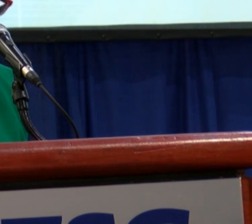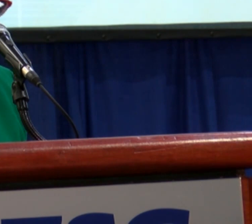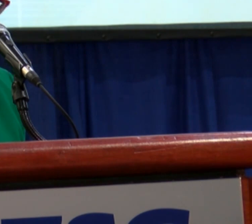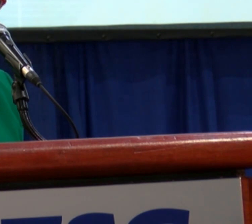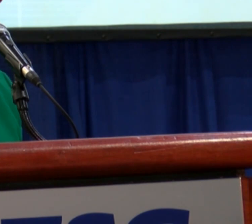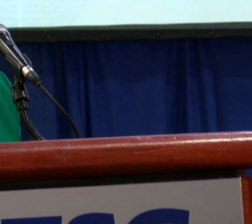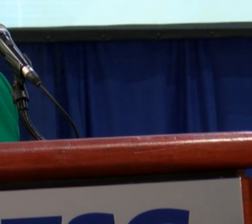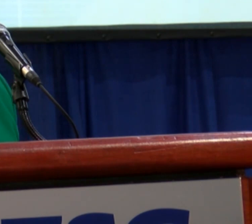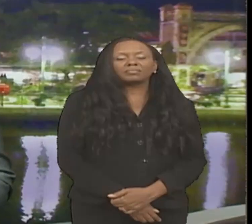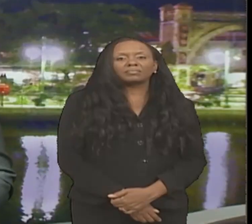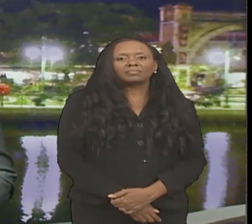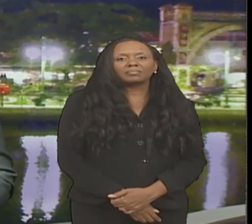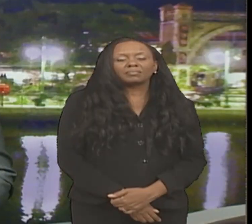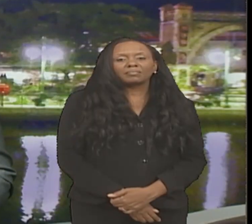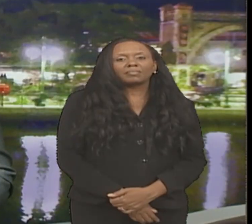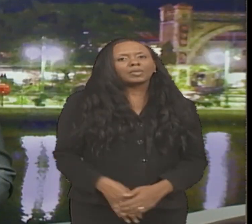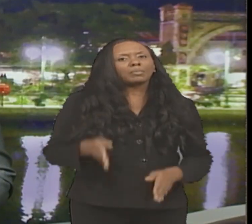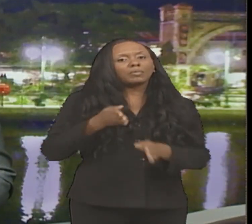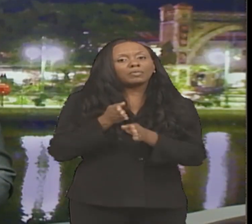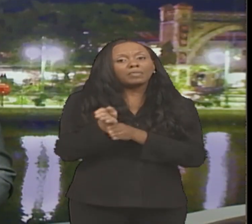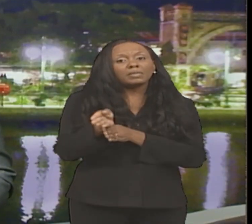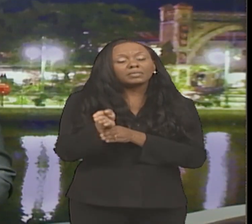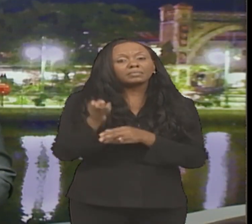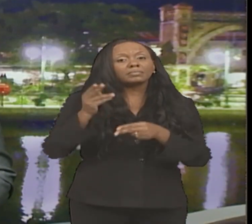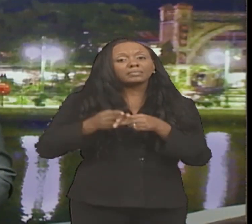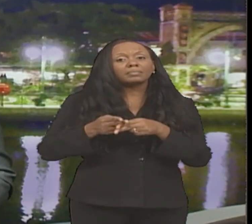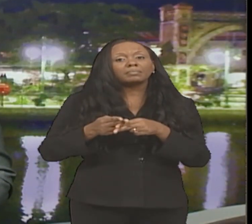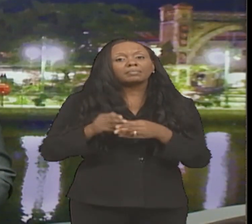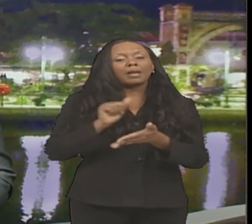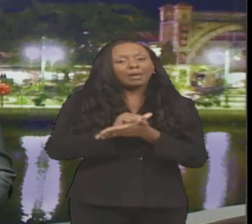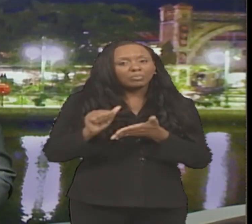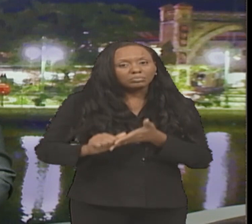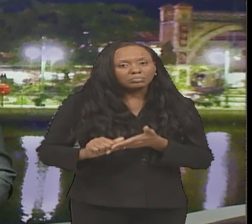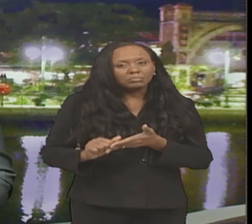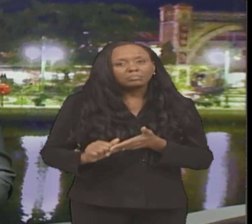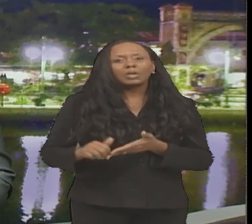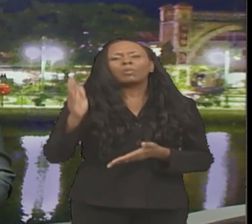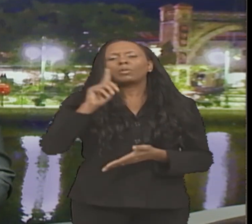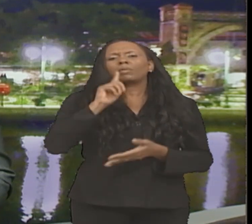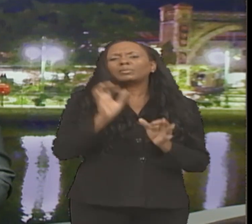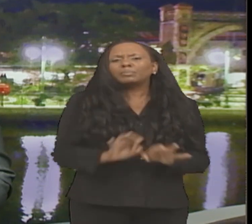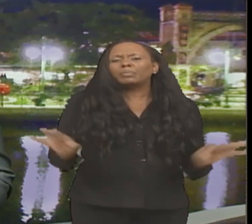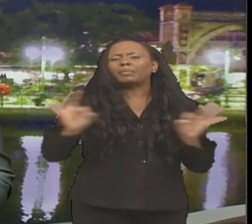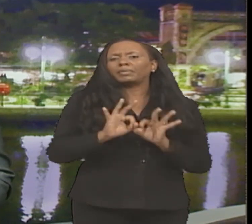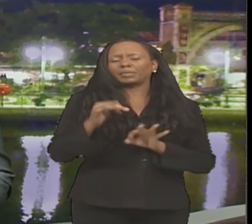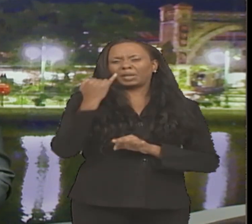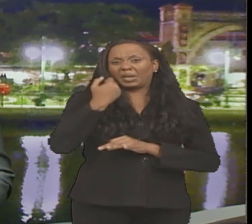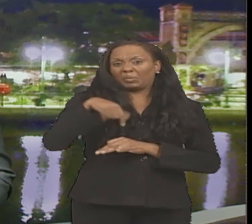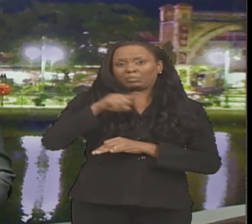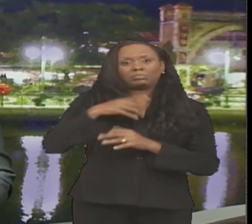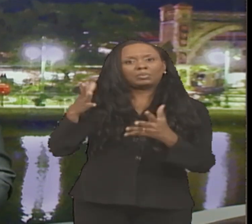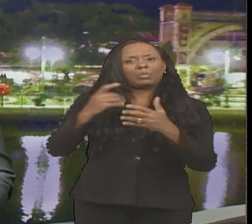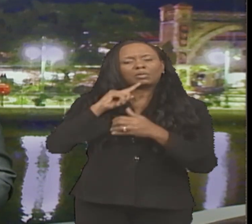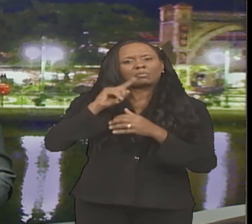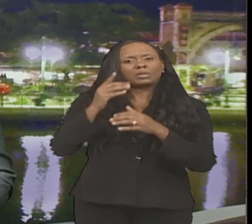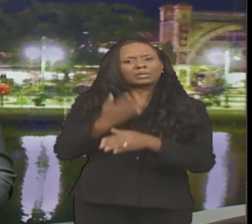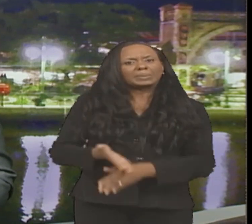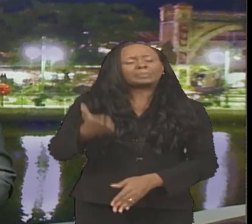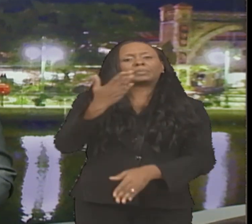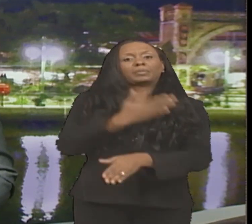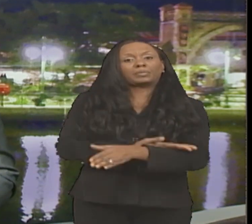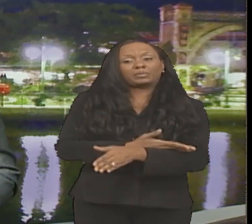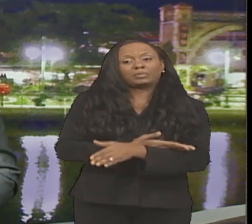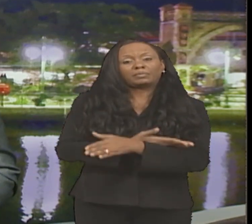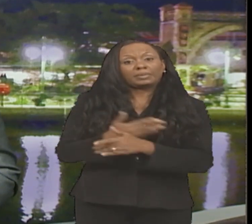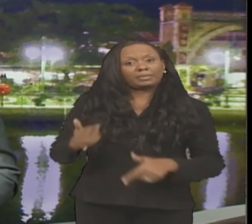in earnest. And the accounting profession will have a leading role to play if Barbadians are to maintain or improve their standards of